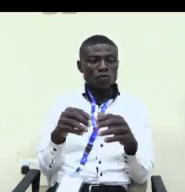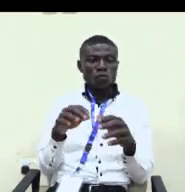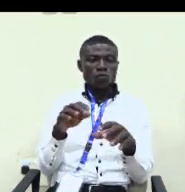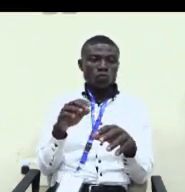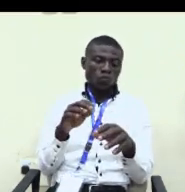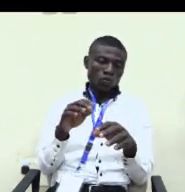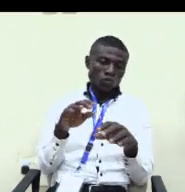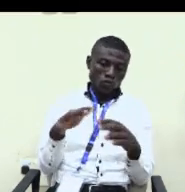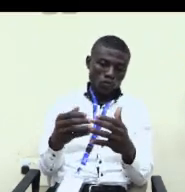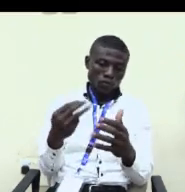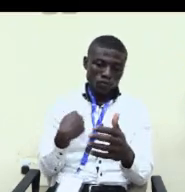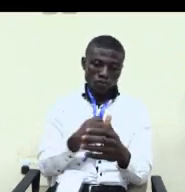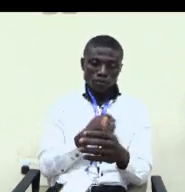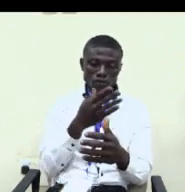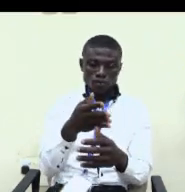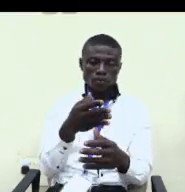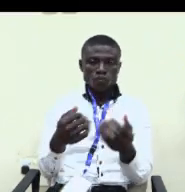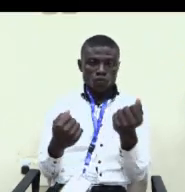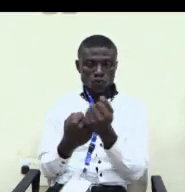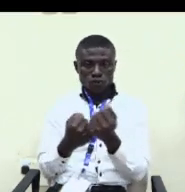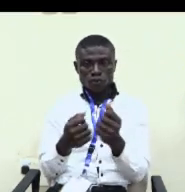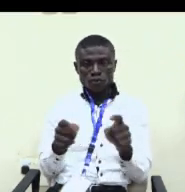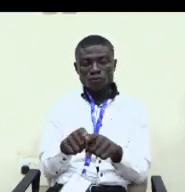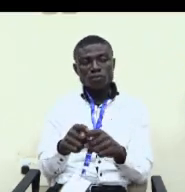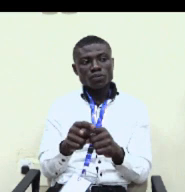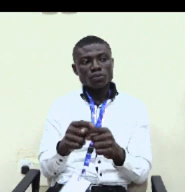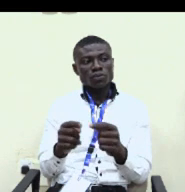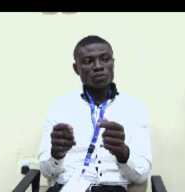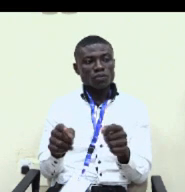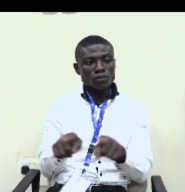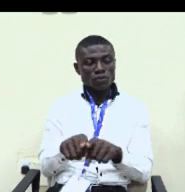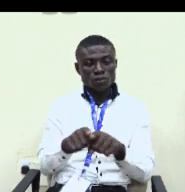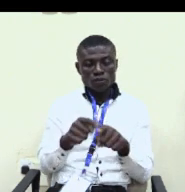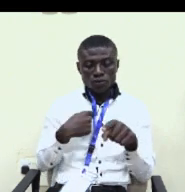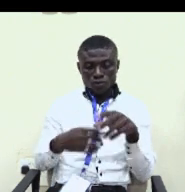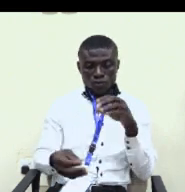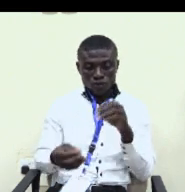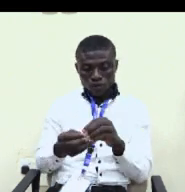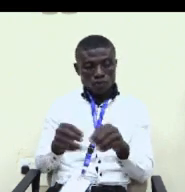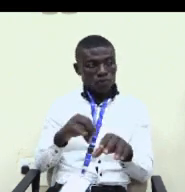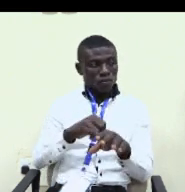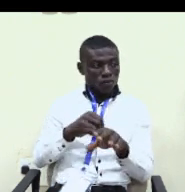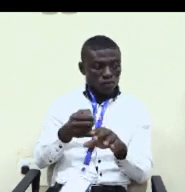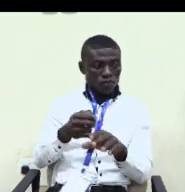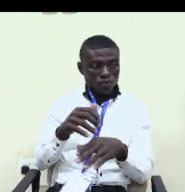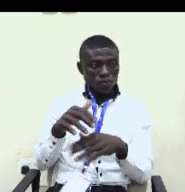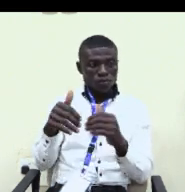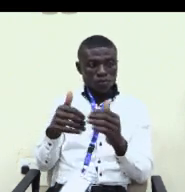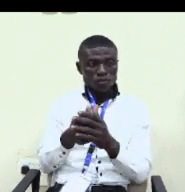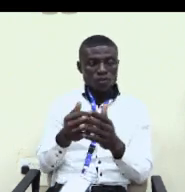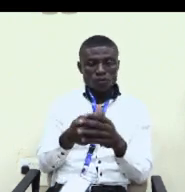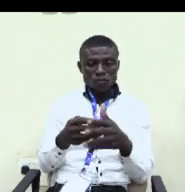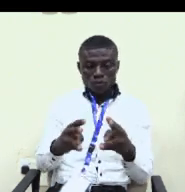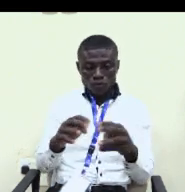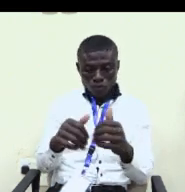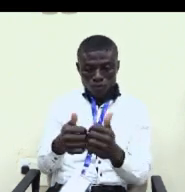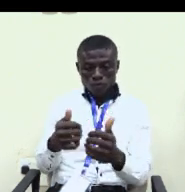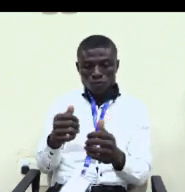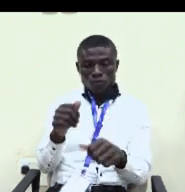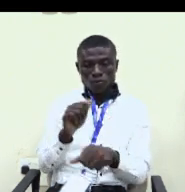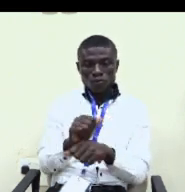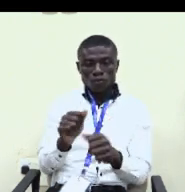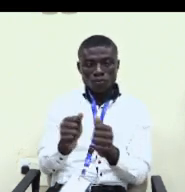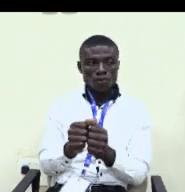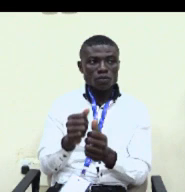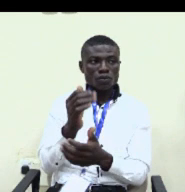members were there to support in that regard. A quick one, just to say that the implementation of this very intervention came with